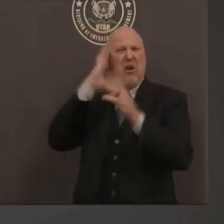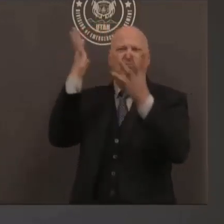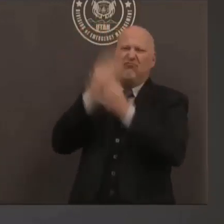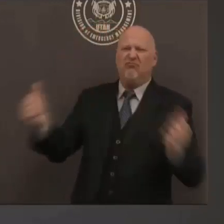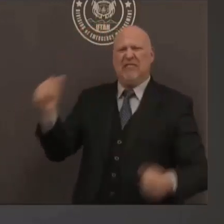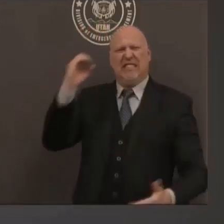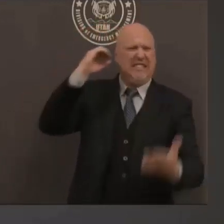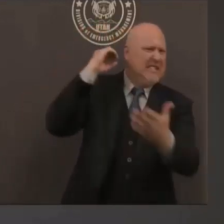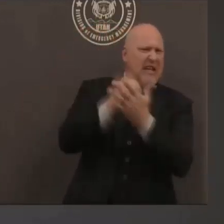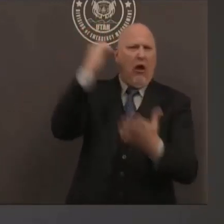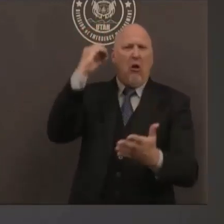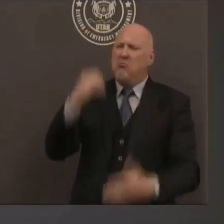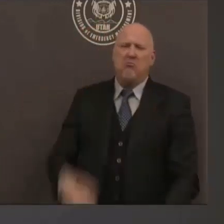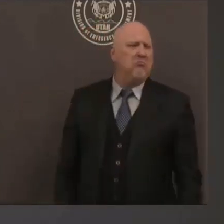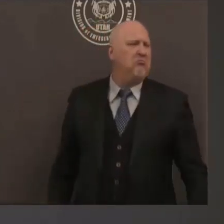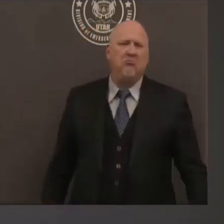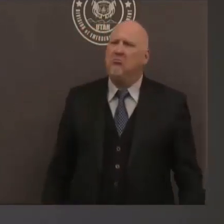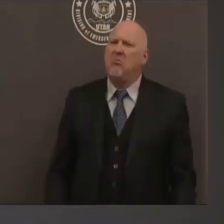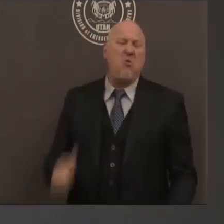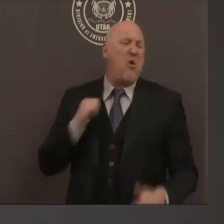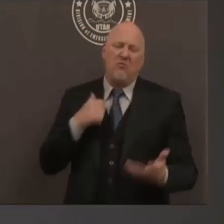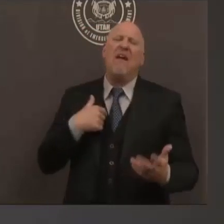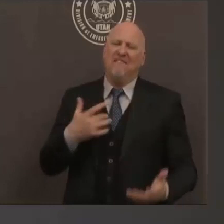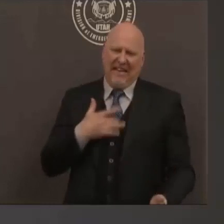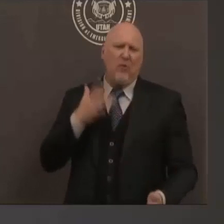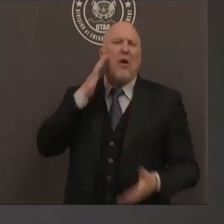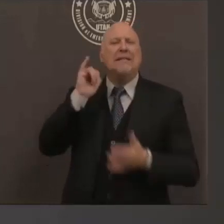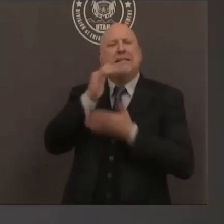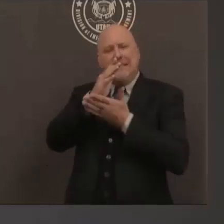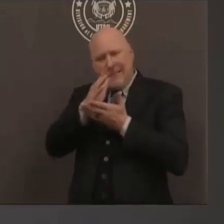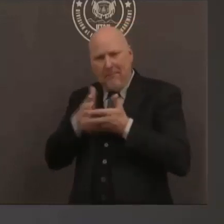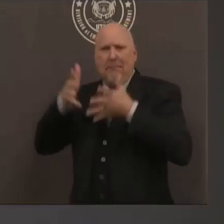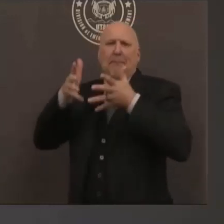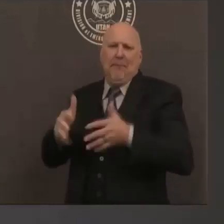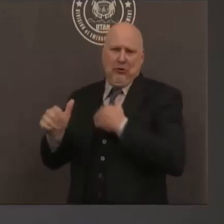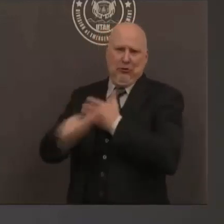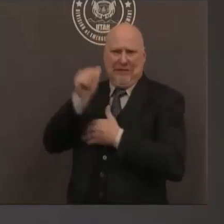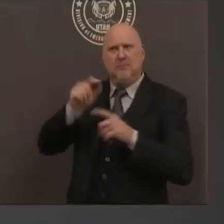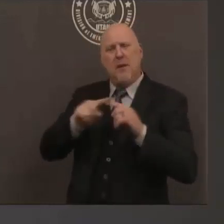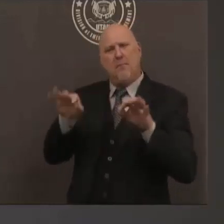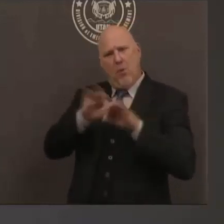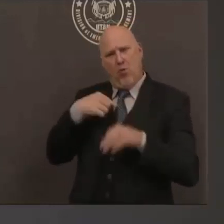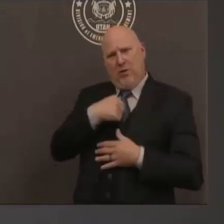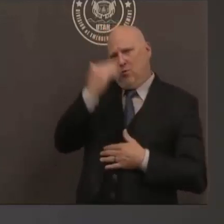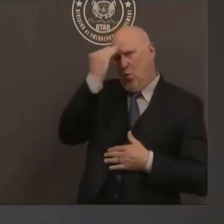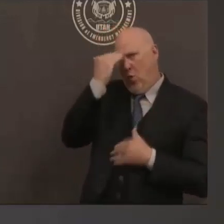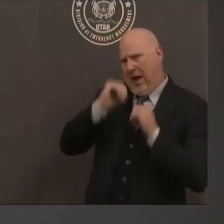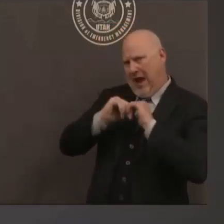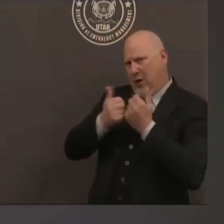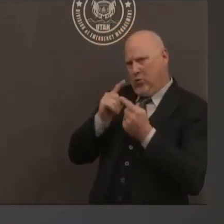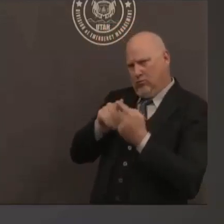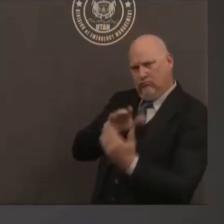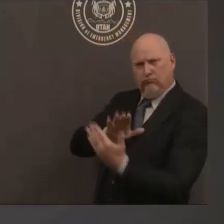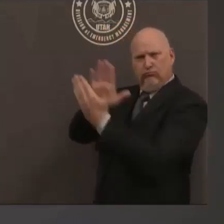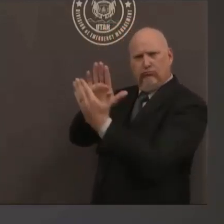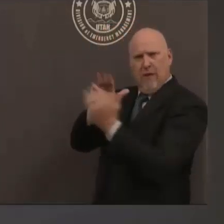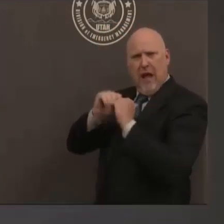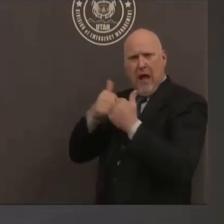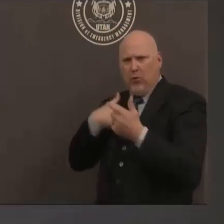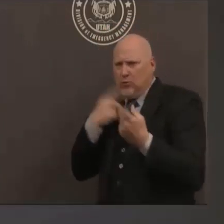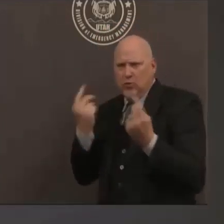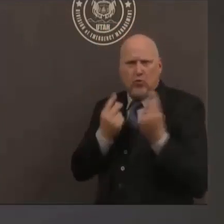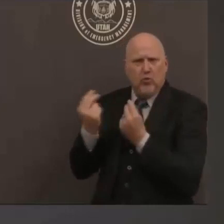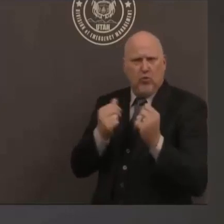So there's no such thing as zero risk, but we're going to try to manage it. And we also recognize that different parts of the state maybe have different